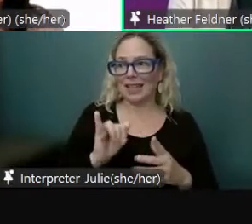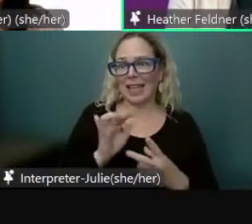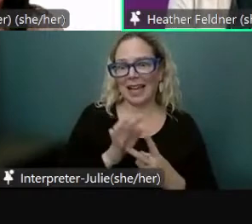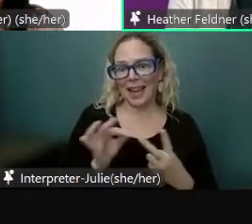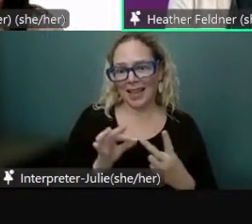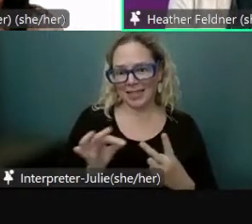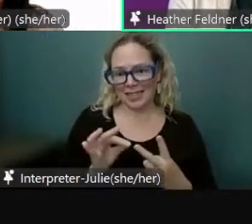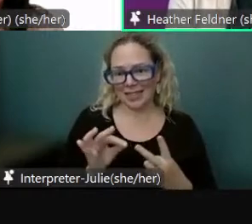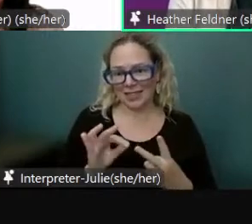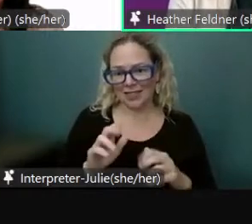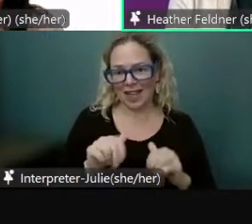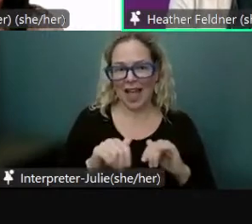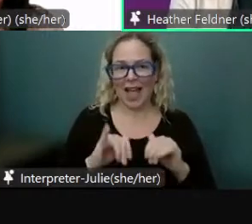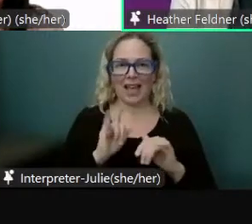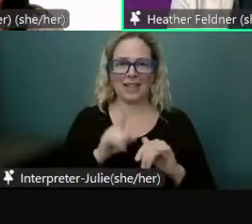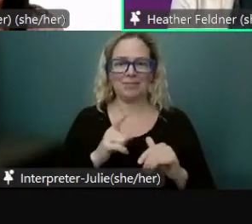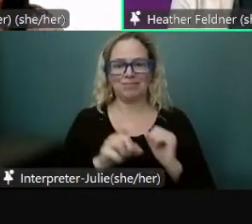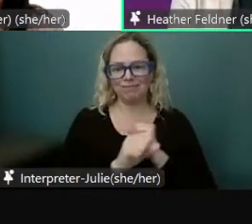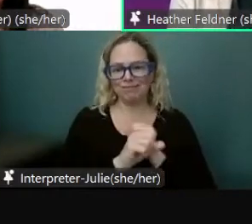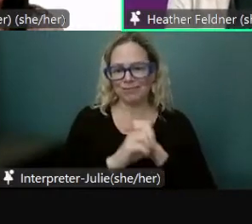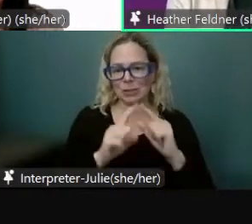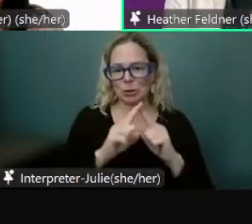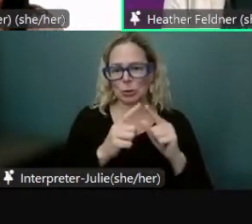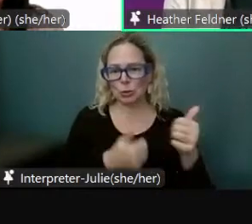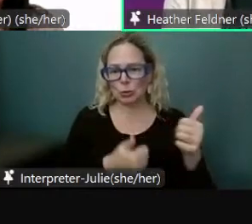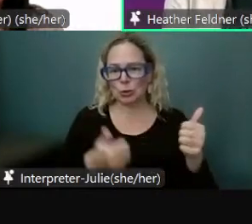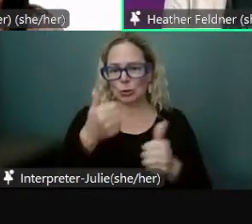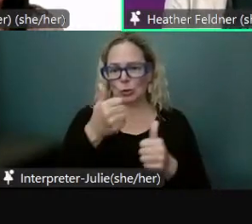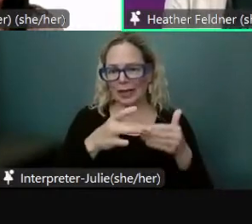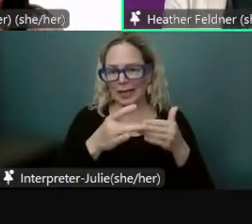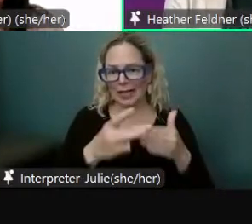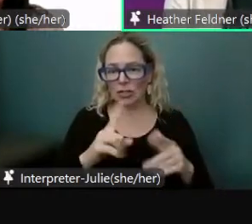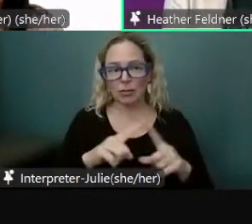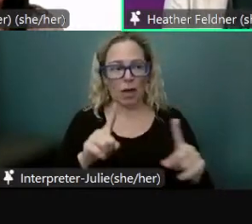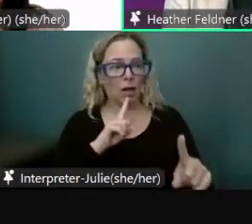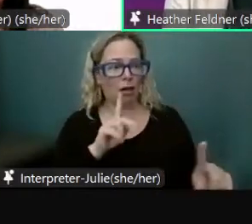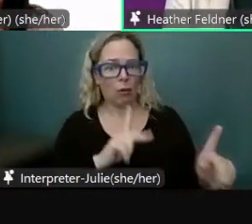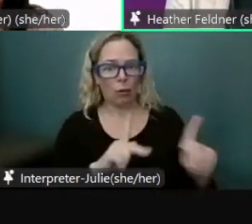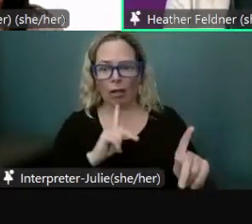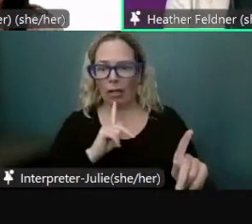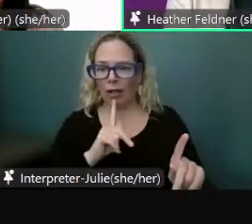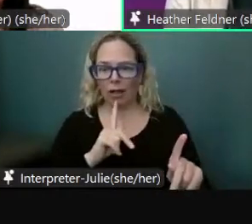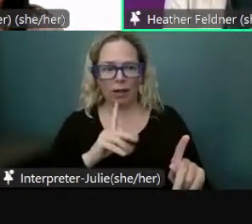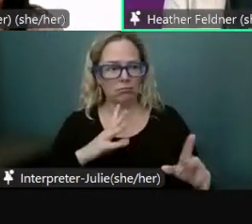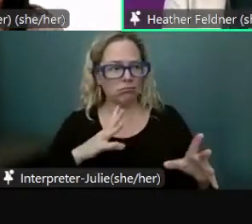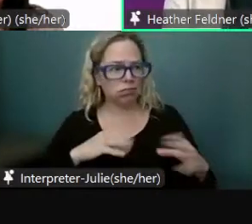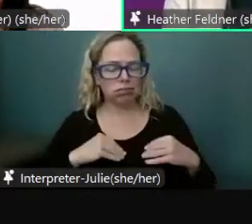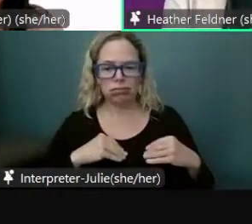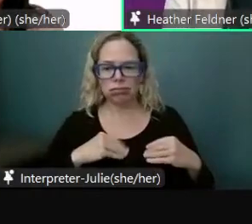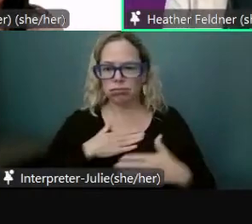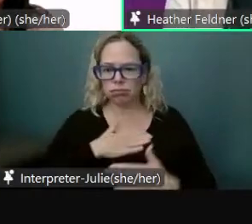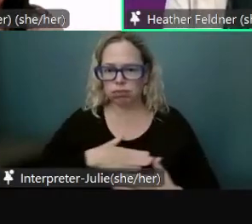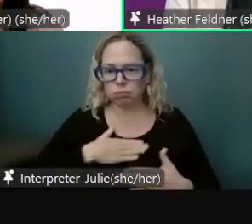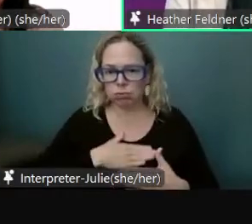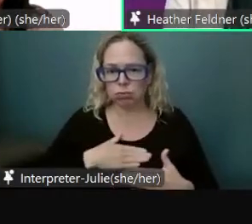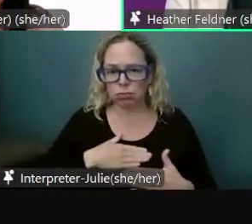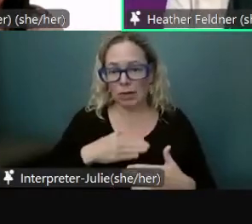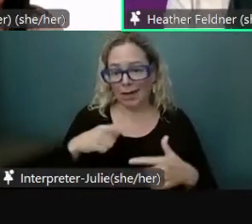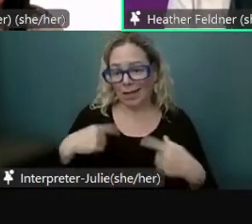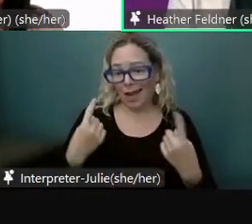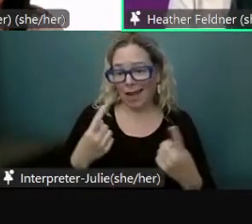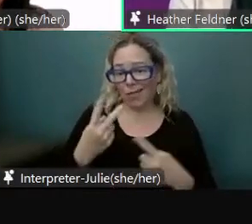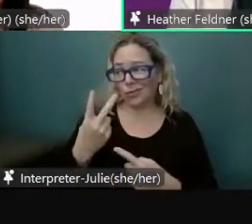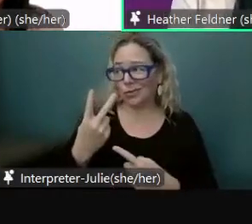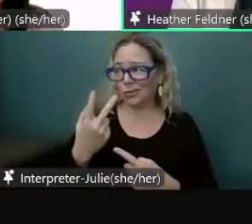our leadership, and it was really well received. In the last 2 or 3 to 4 years that we've been doing